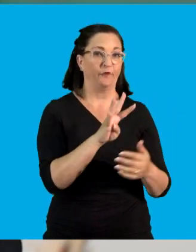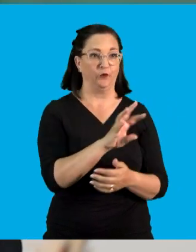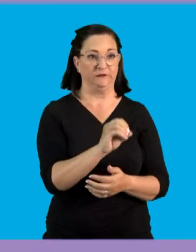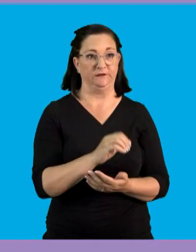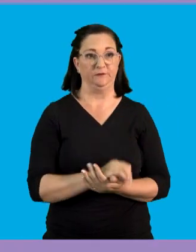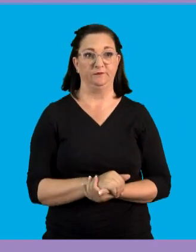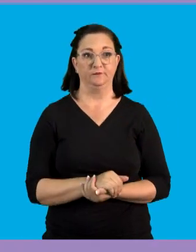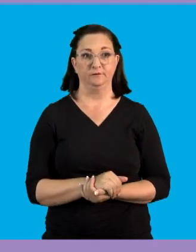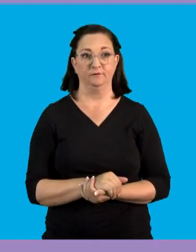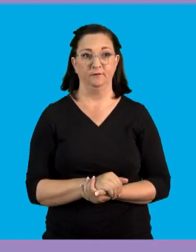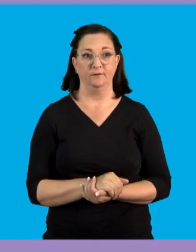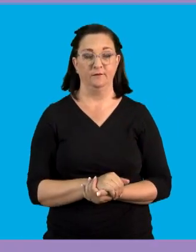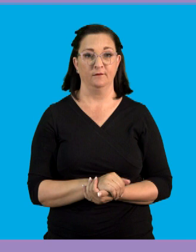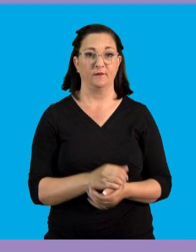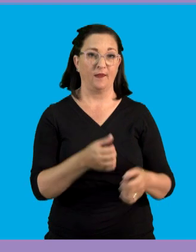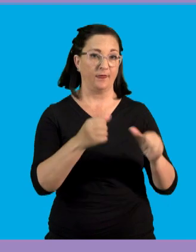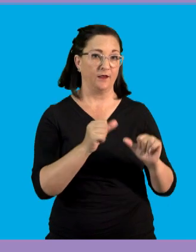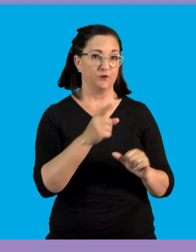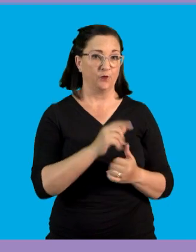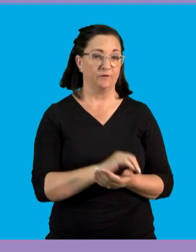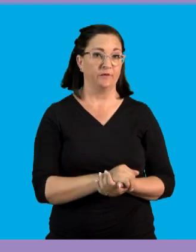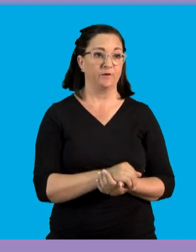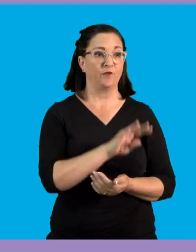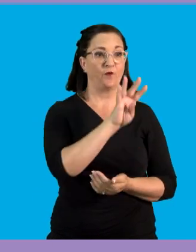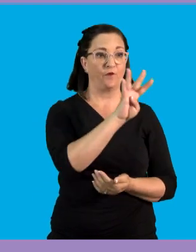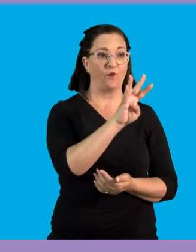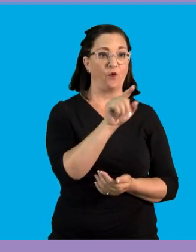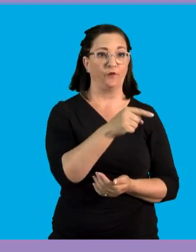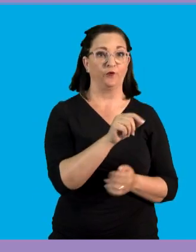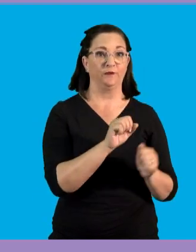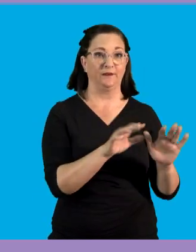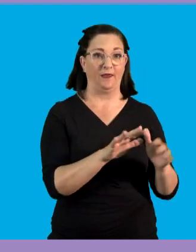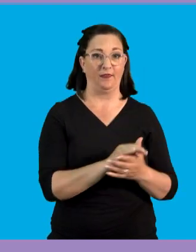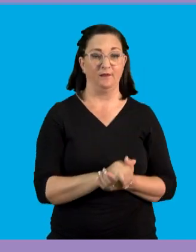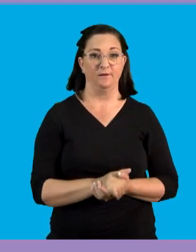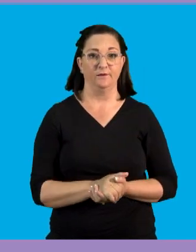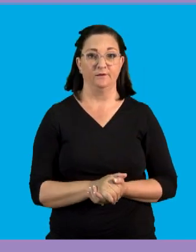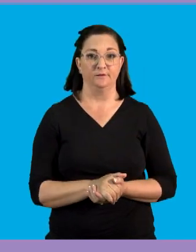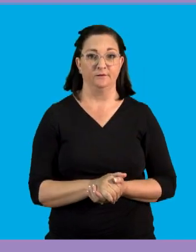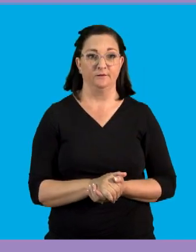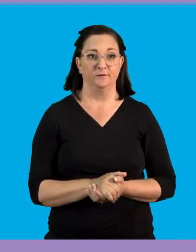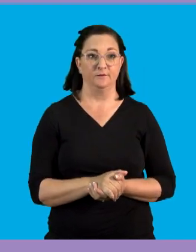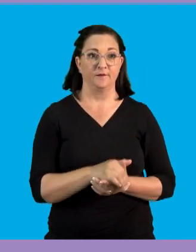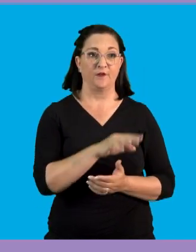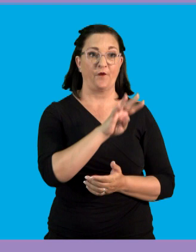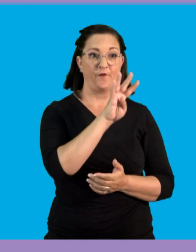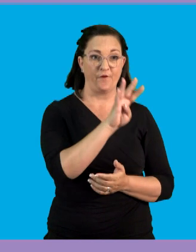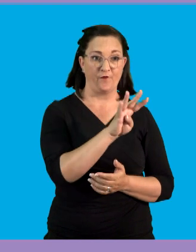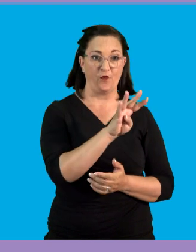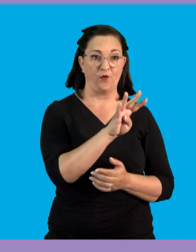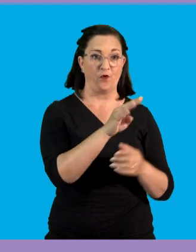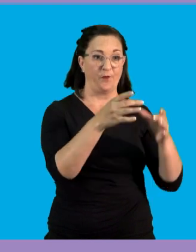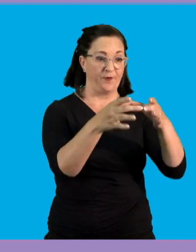pieces. What does it mean for the next one? 4/10. Again, it means the same thing. We have